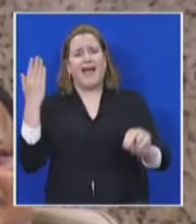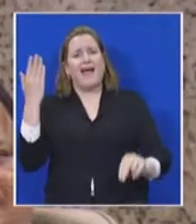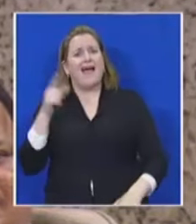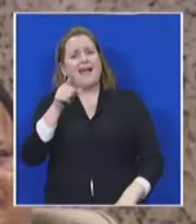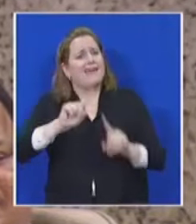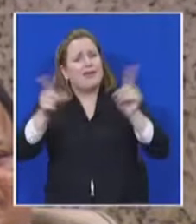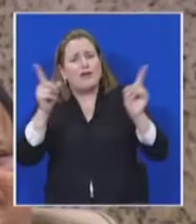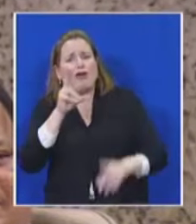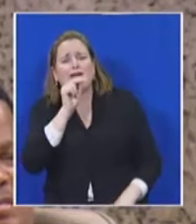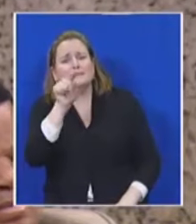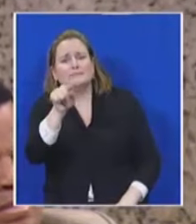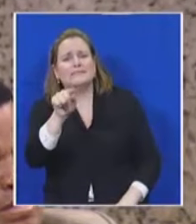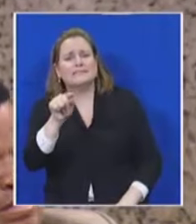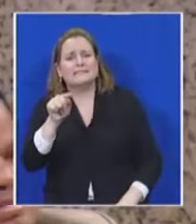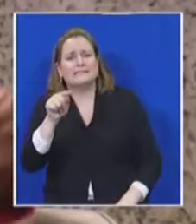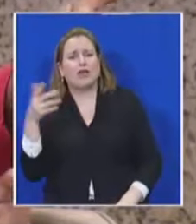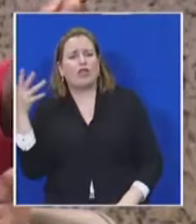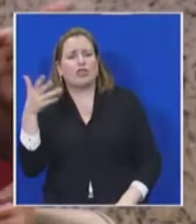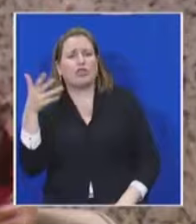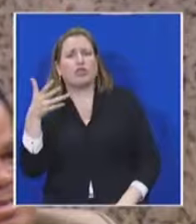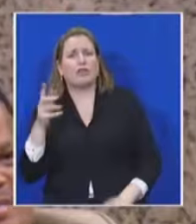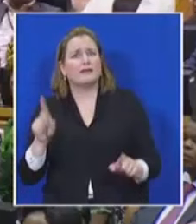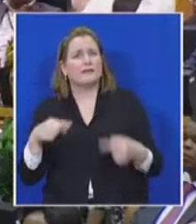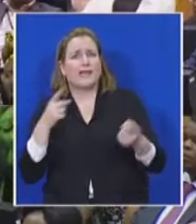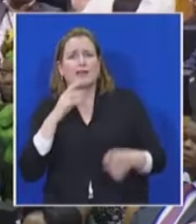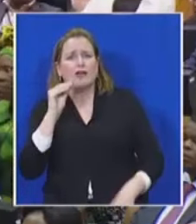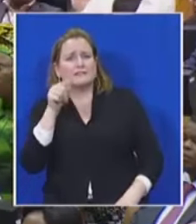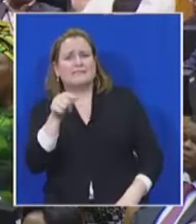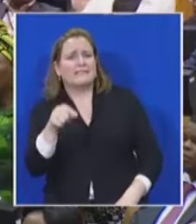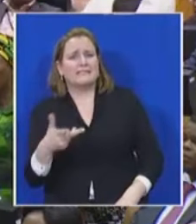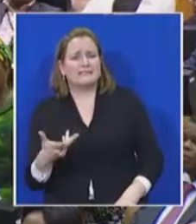speak, Chairperson. Chair, He can't speak.